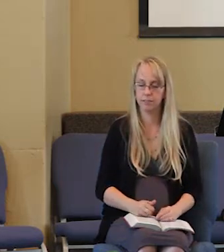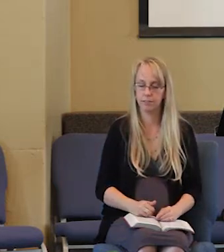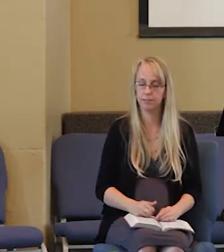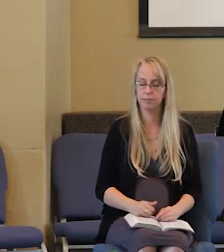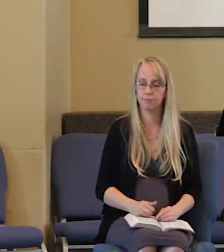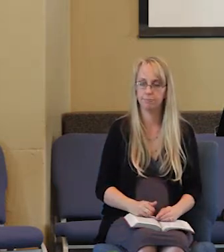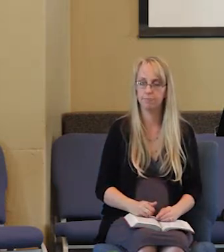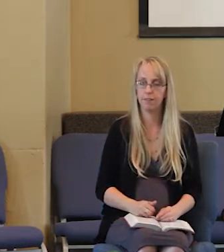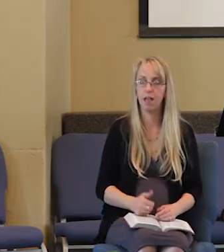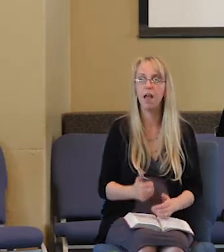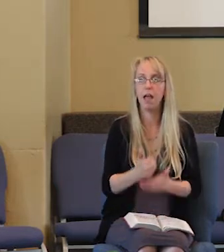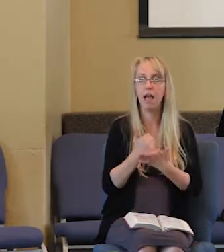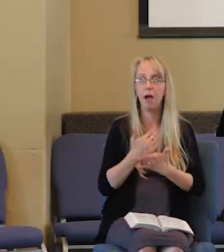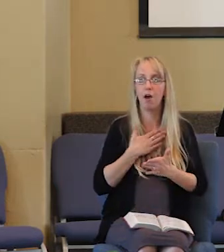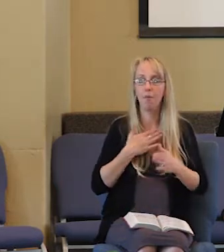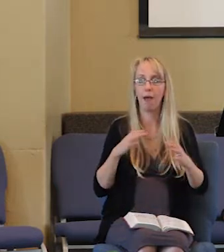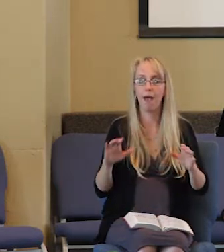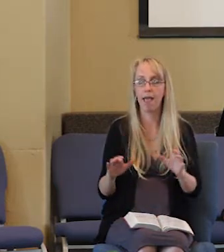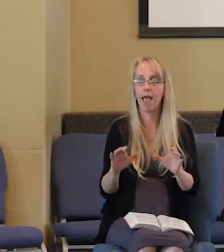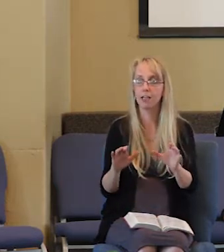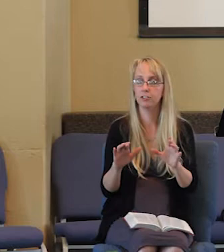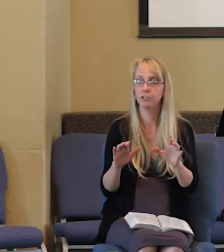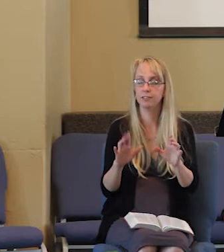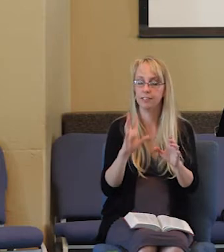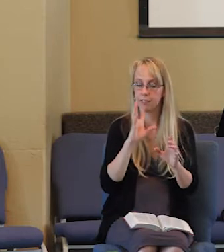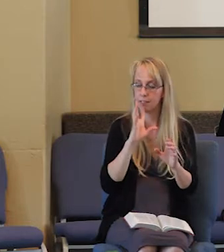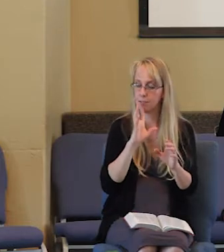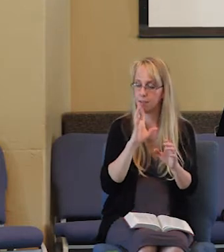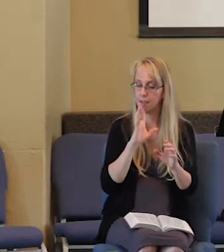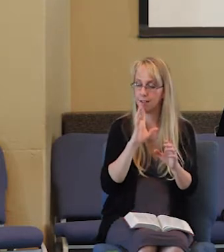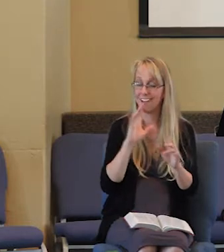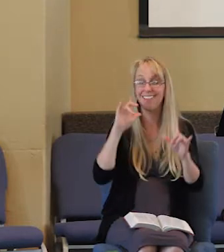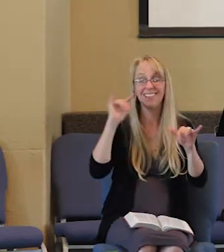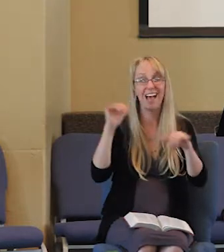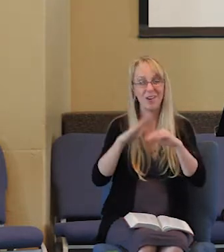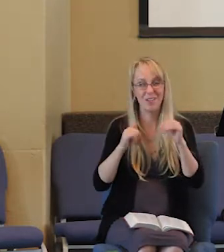Help my actions to speak louder than my words.